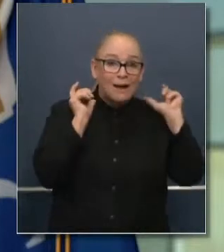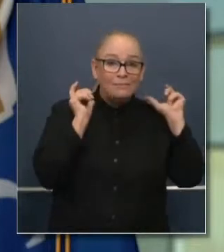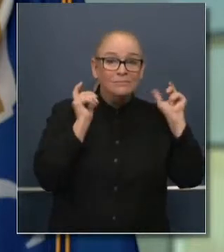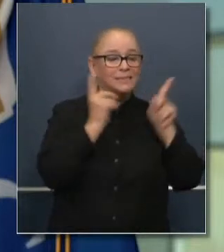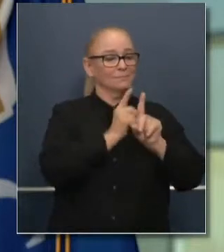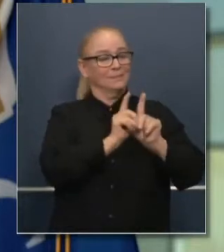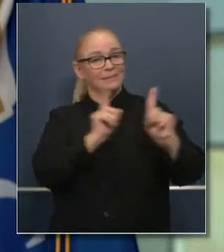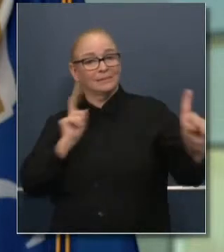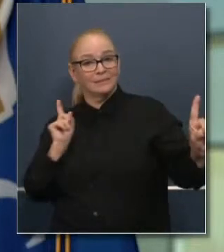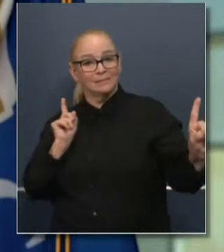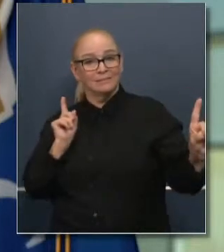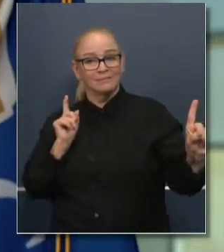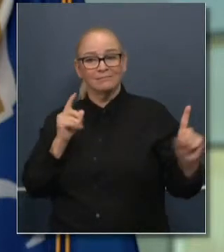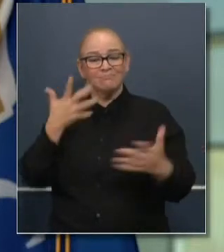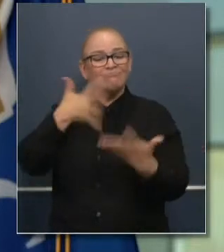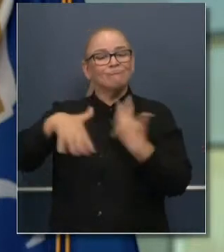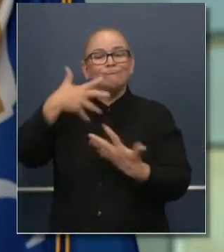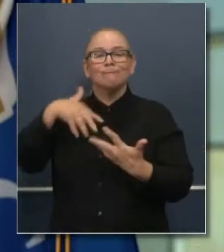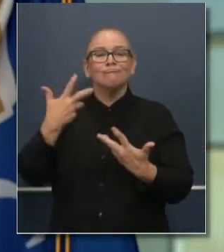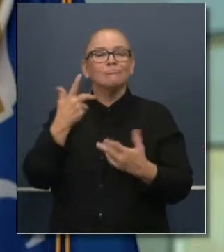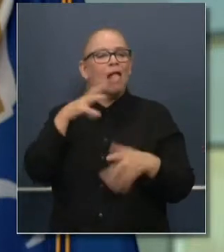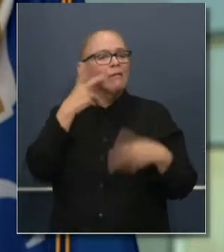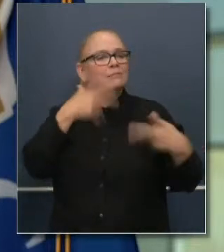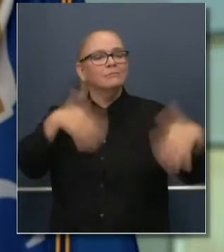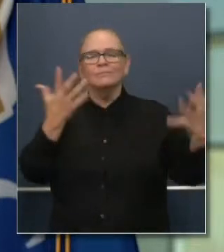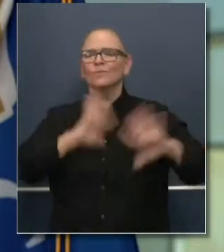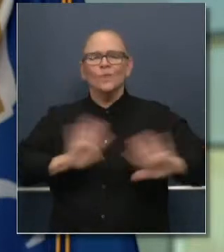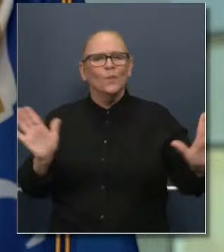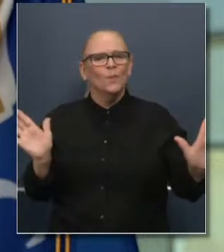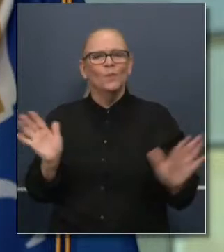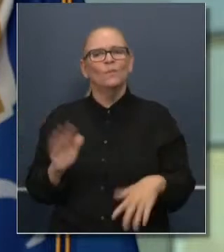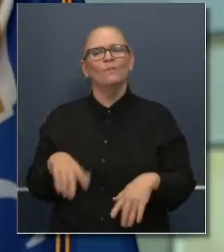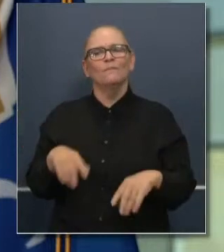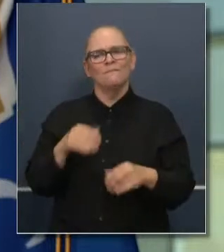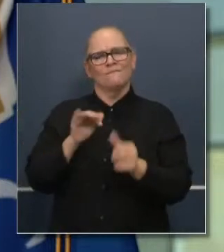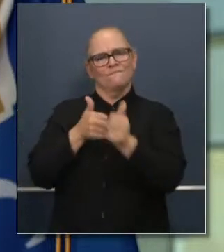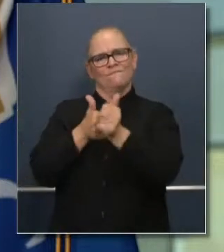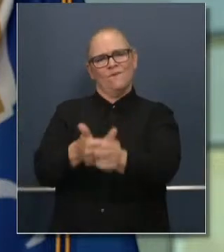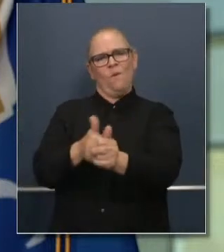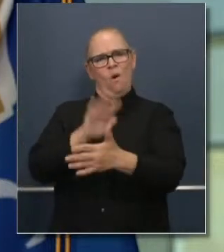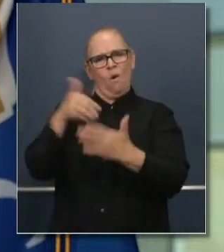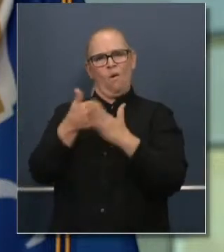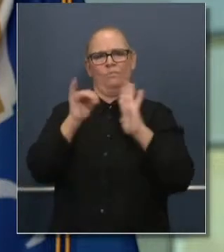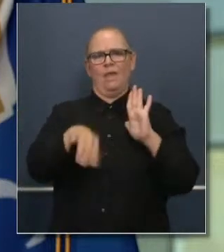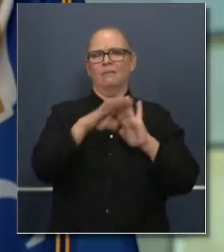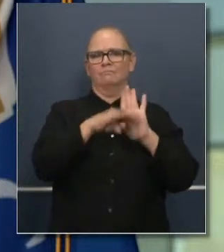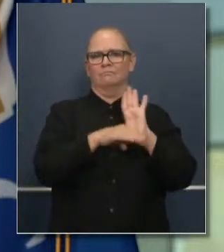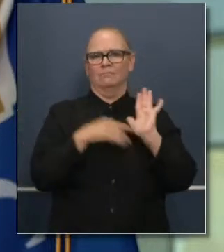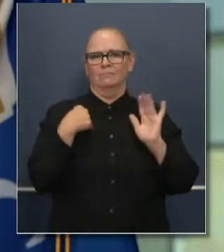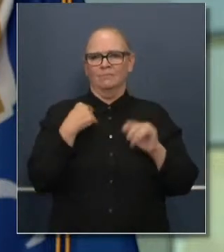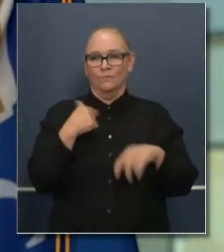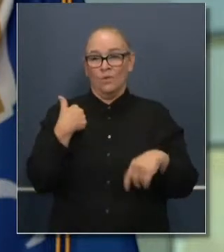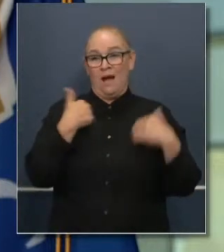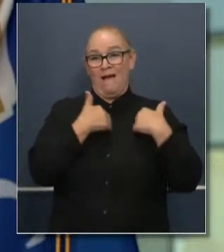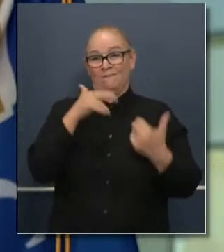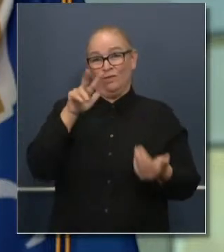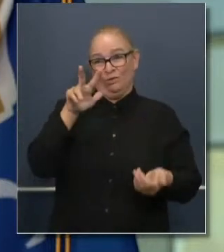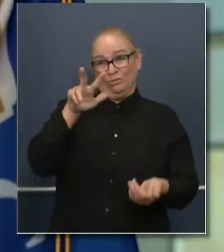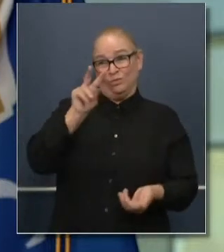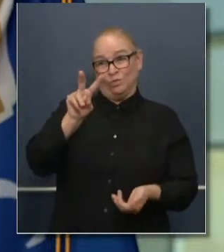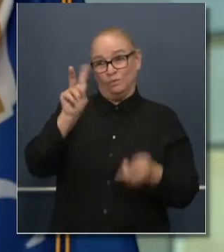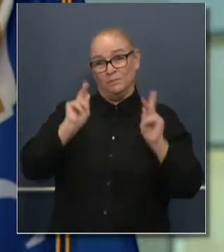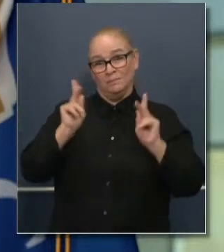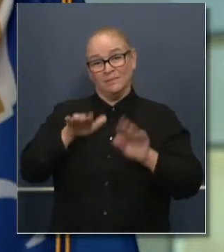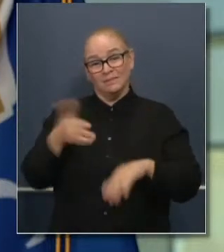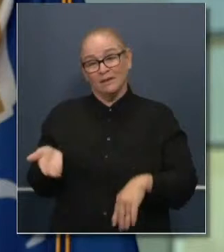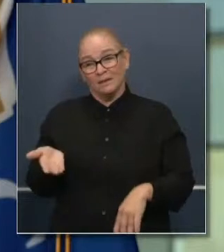and outside your immediate household as much as you possibly can. 32 additional lives were lost in our